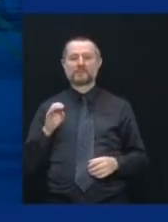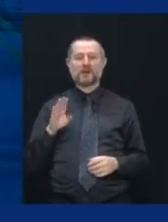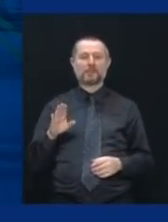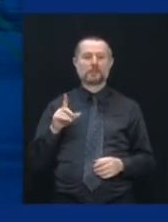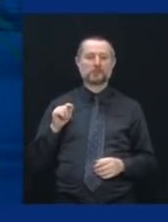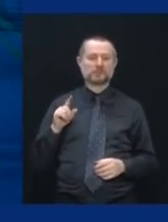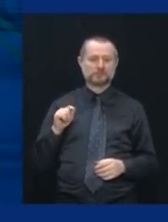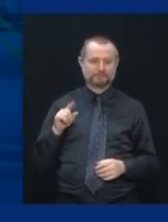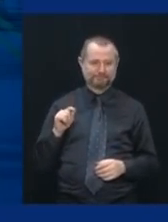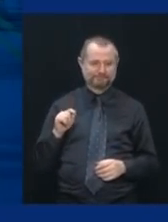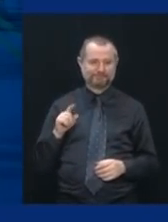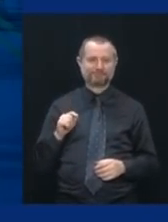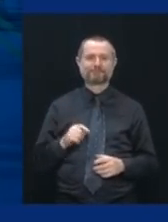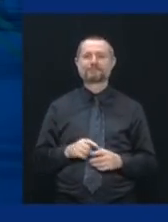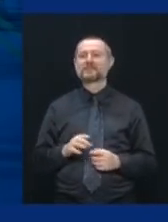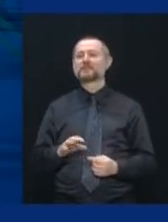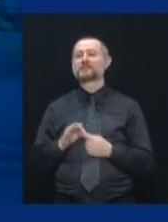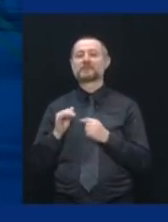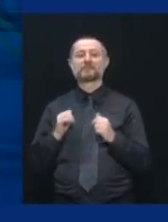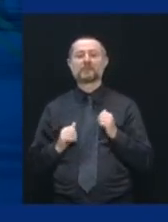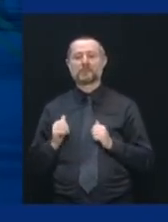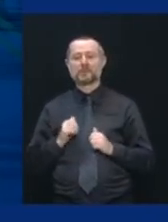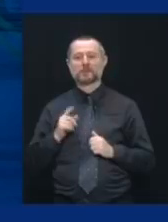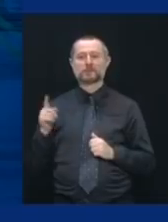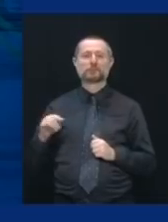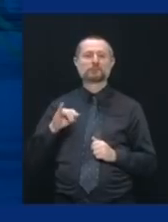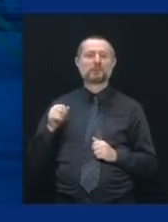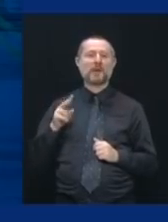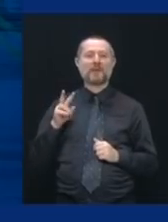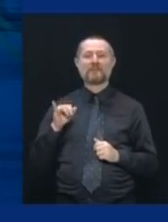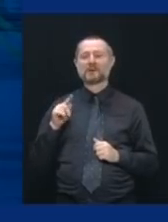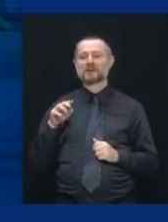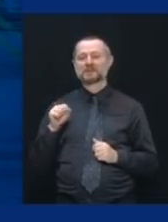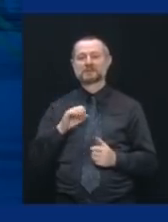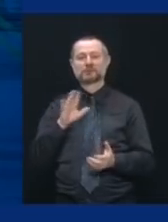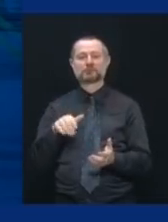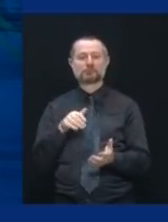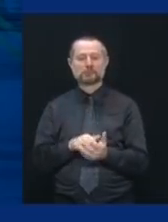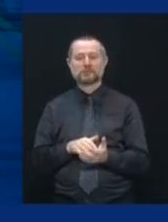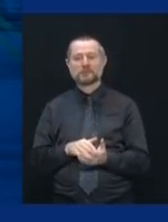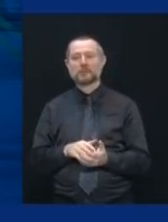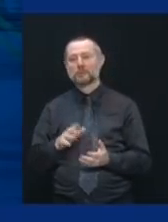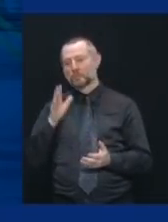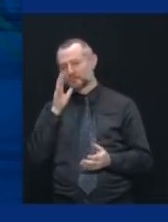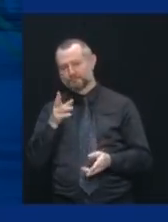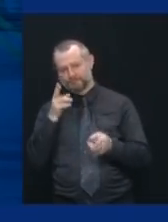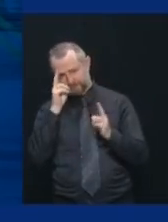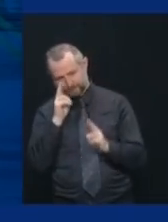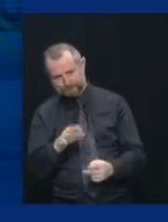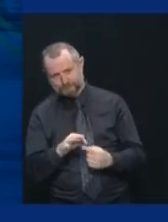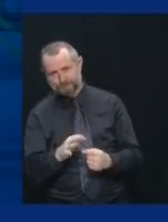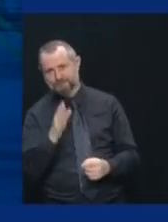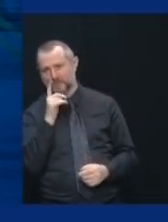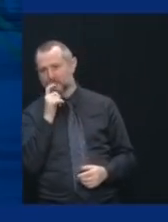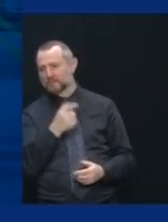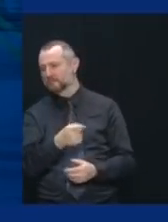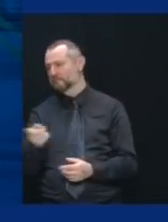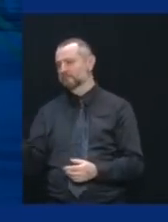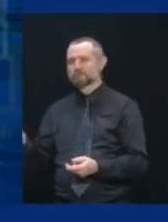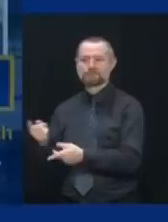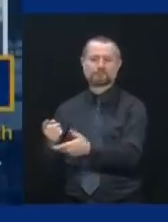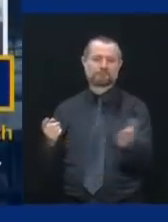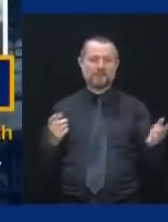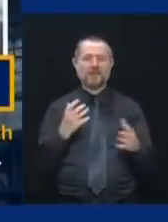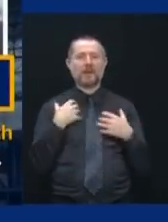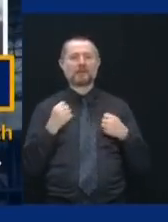There's going to be a special performance at the Javits Center as a tribute to healthcare workers who really